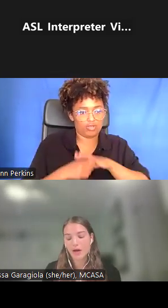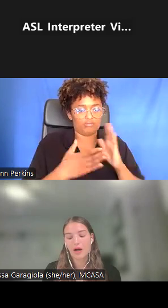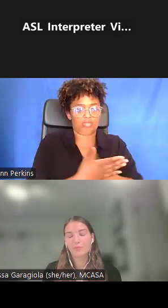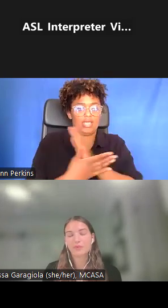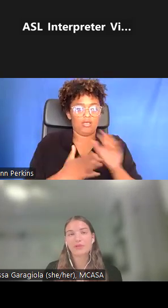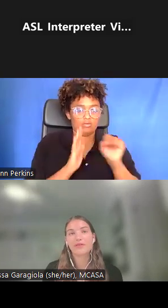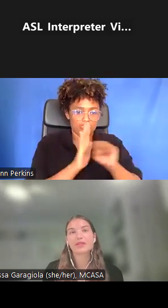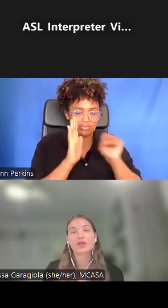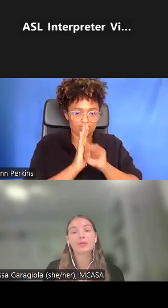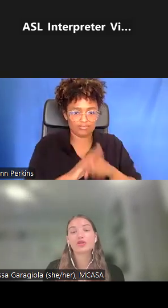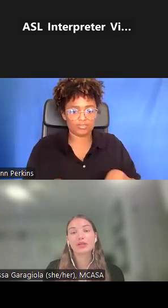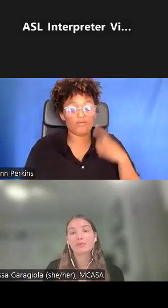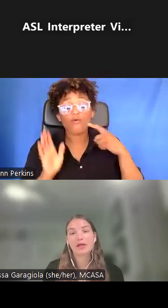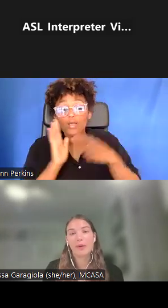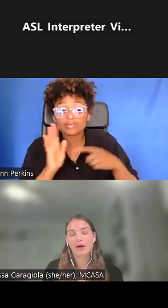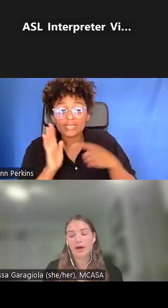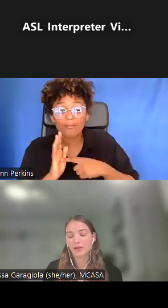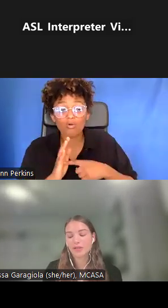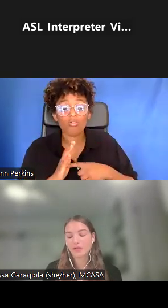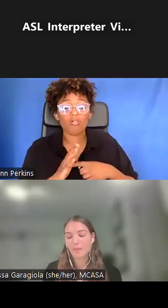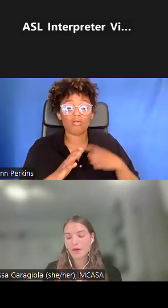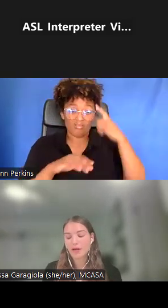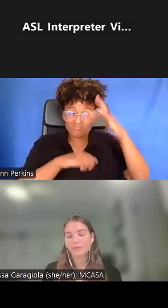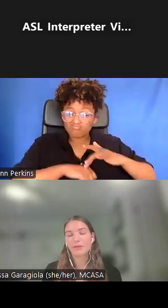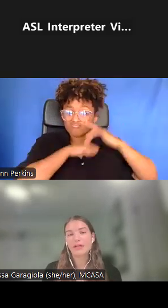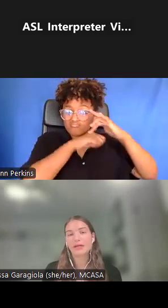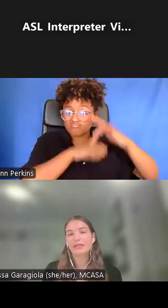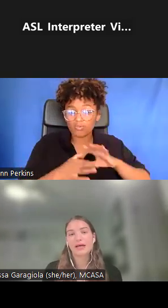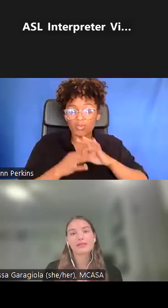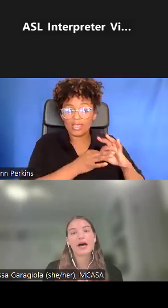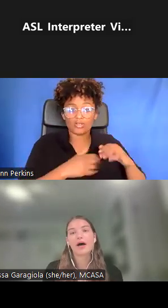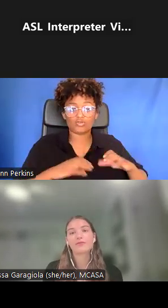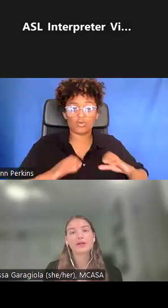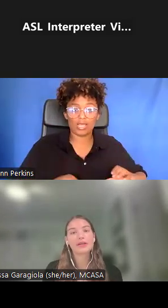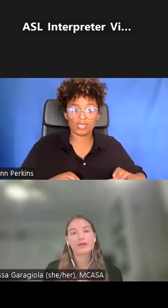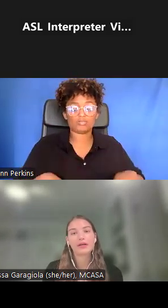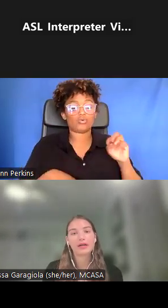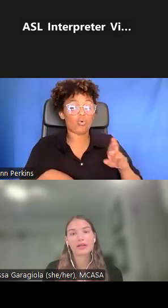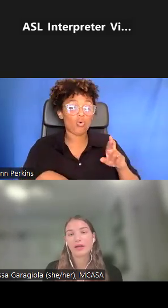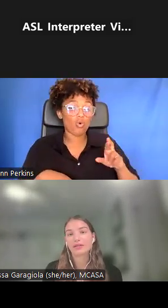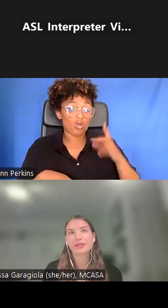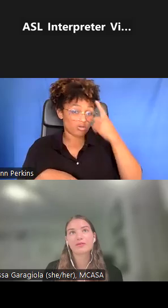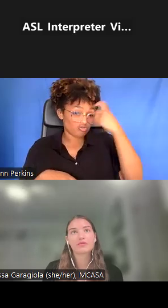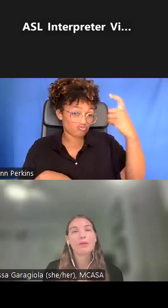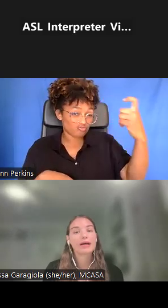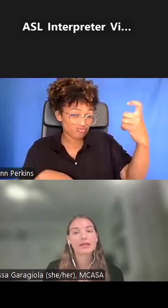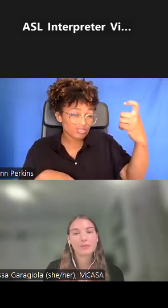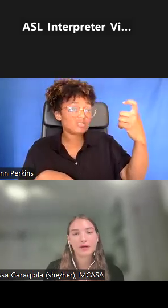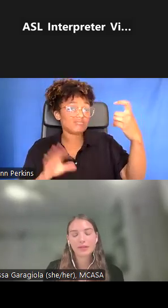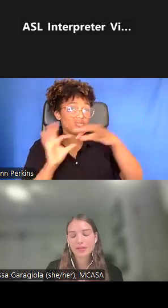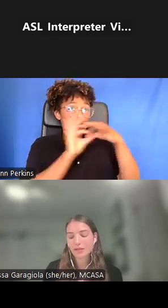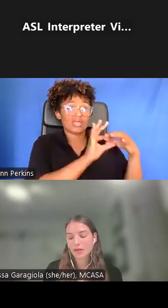clients, having disturbing dreams about clients. It can be a sense of reliving a client's